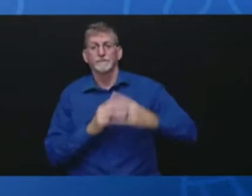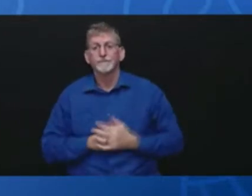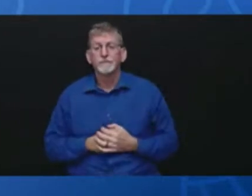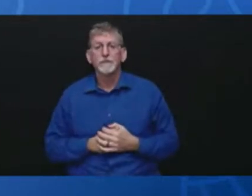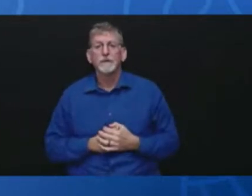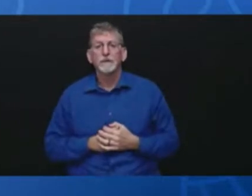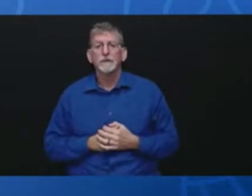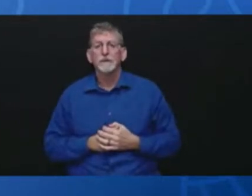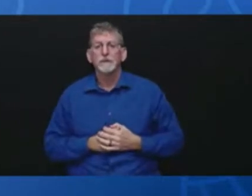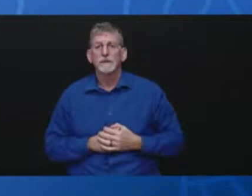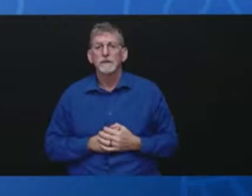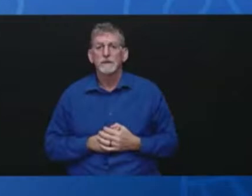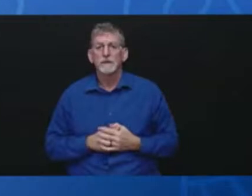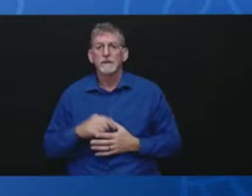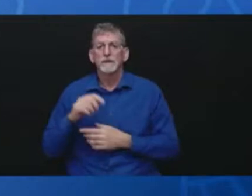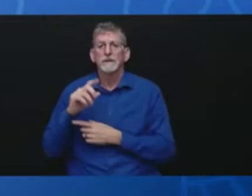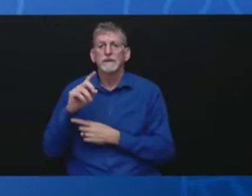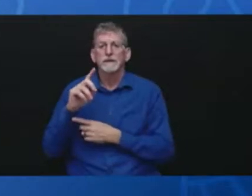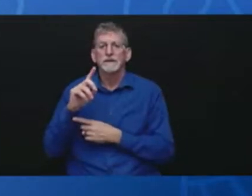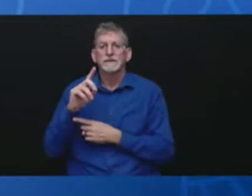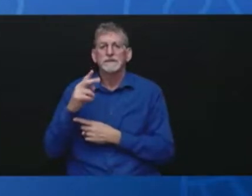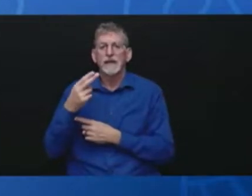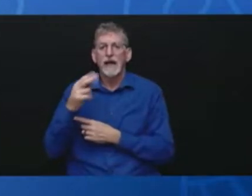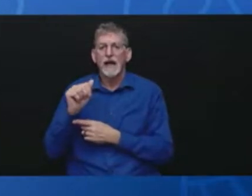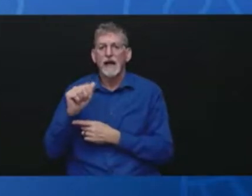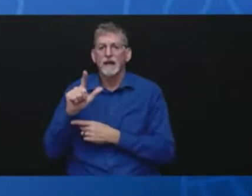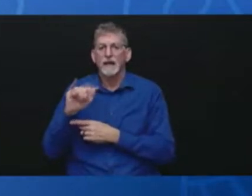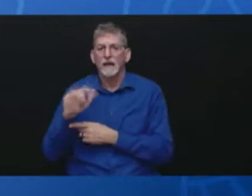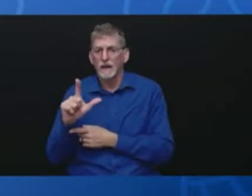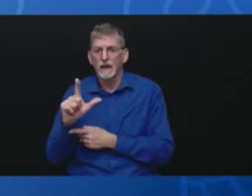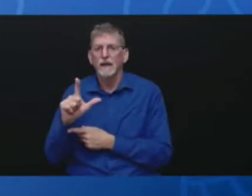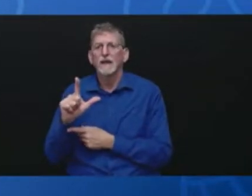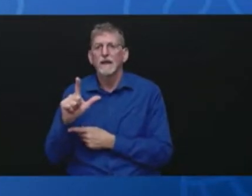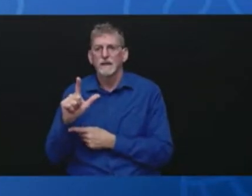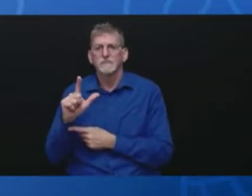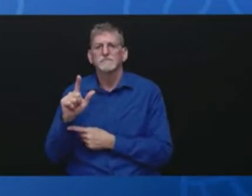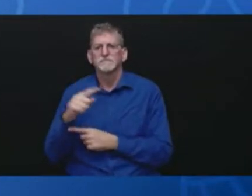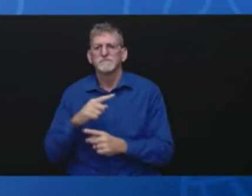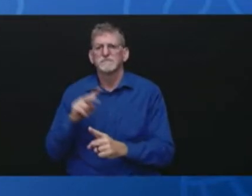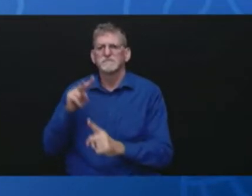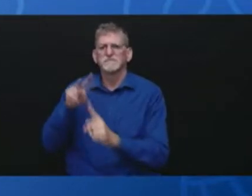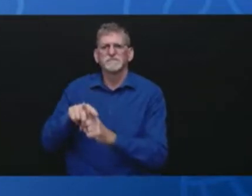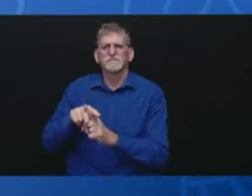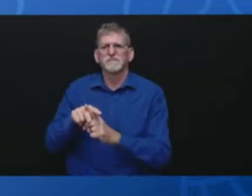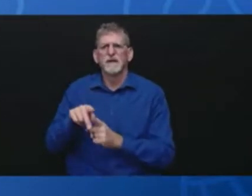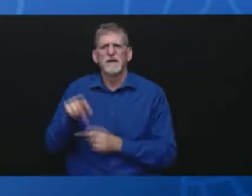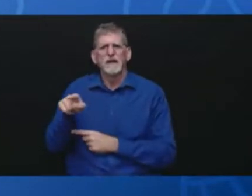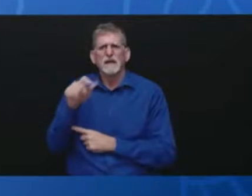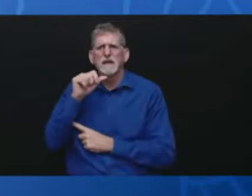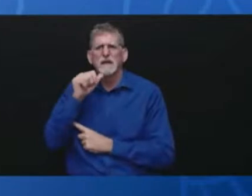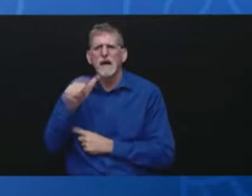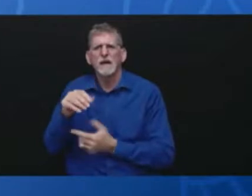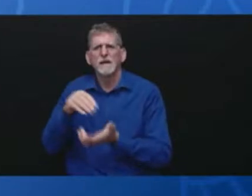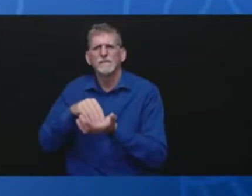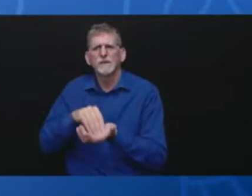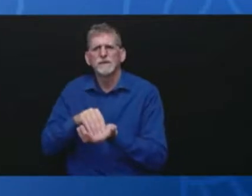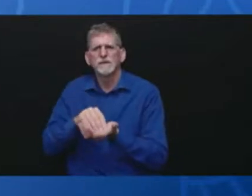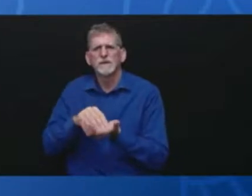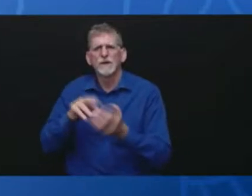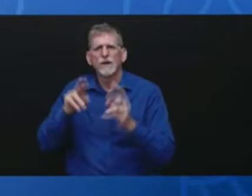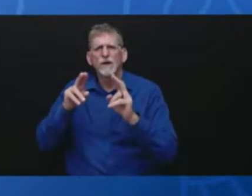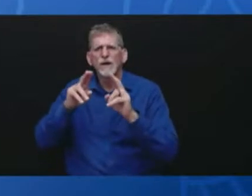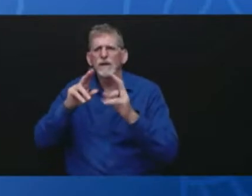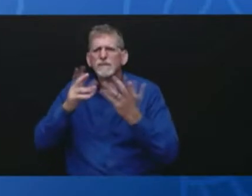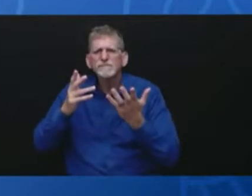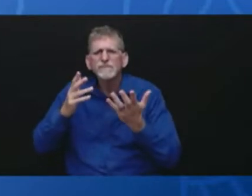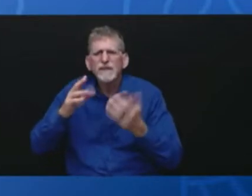case. And one of the assertions in there was that he had failed to mention part of his resume, part of his history. And one of the things that DOJ brought up was